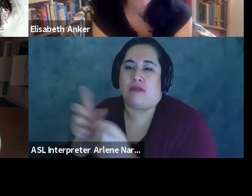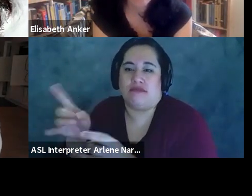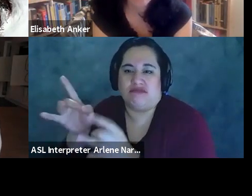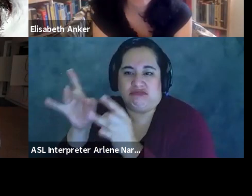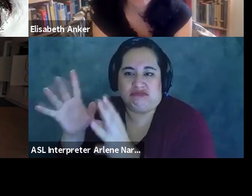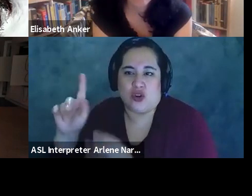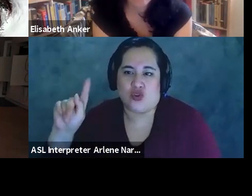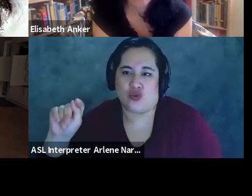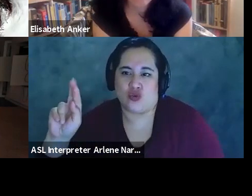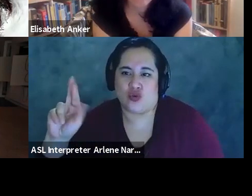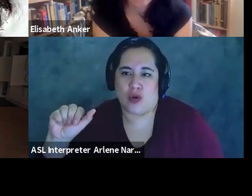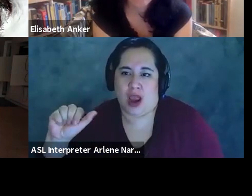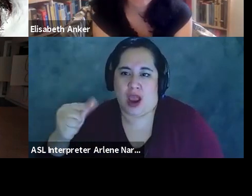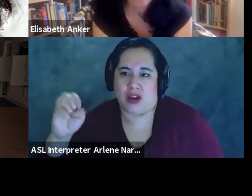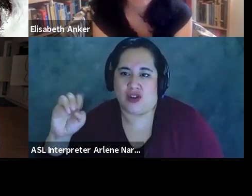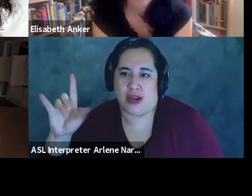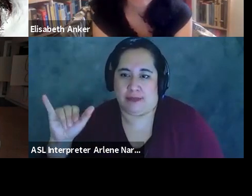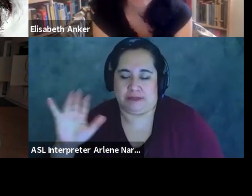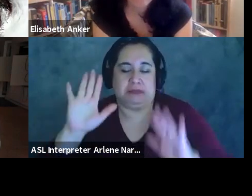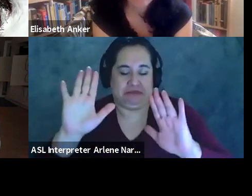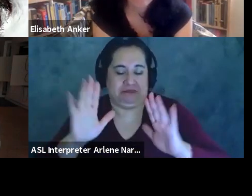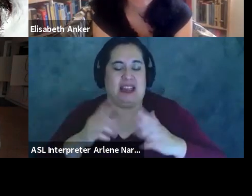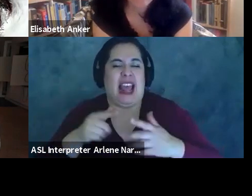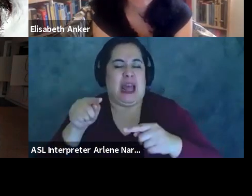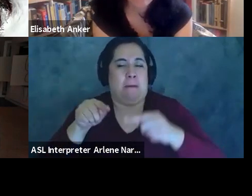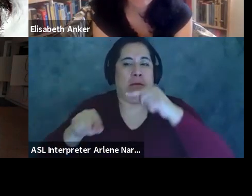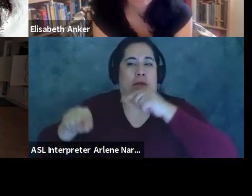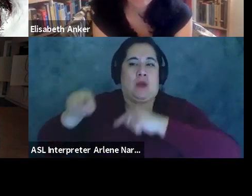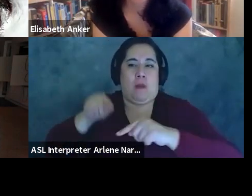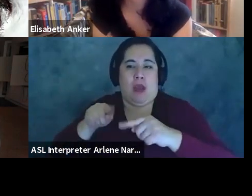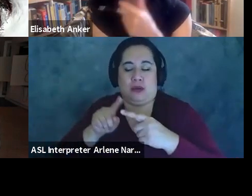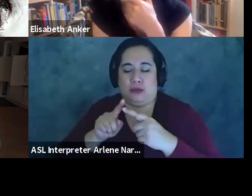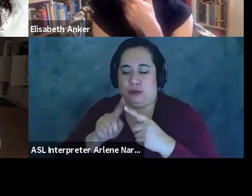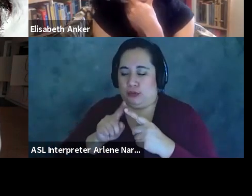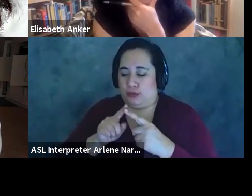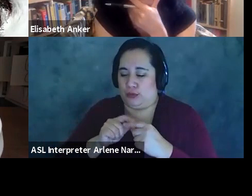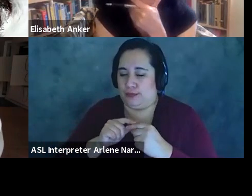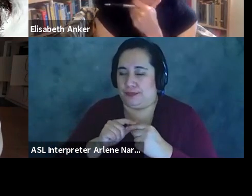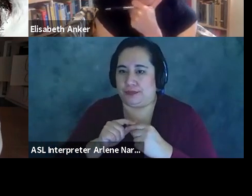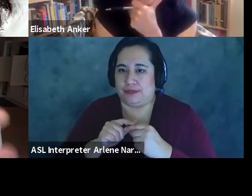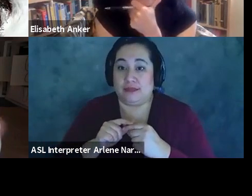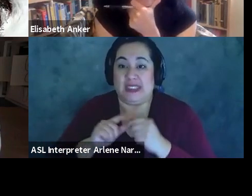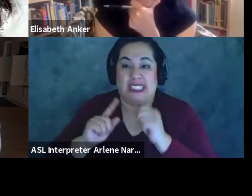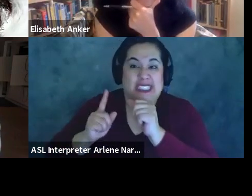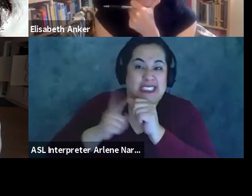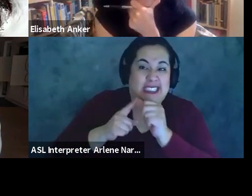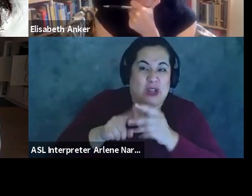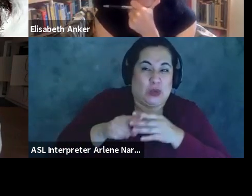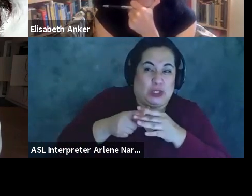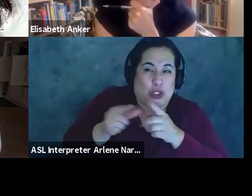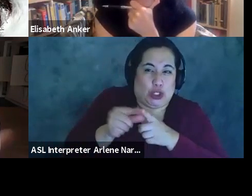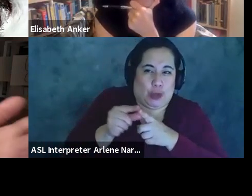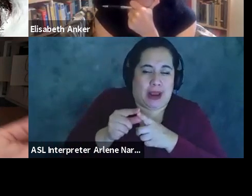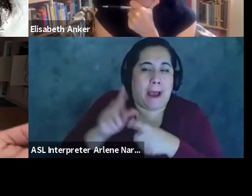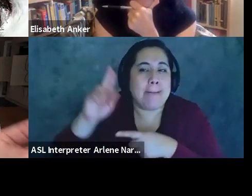But if you allow me to go back to the origins of the term, at least in